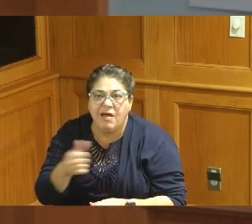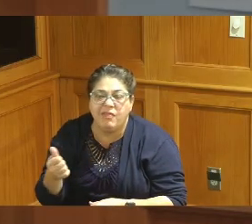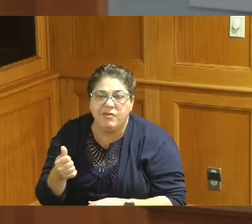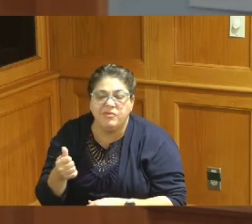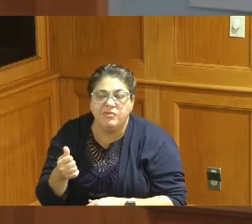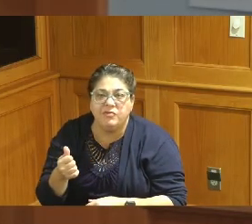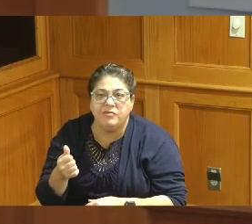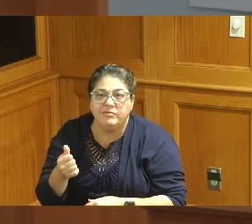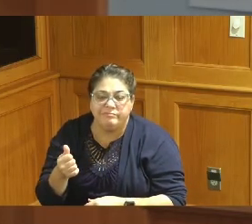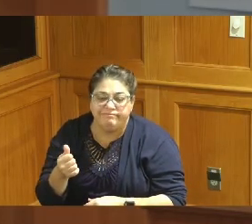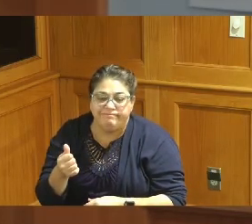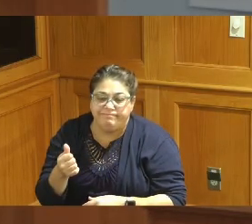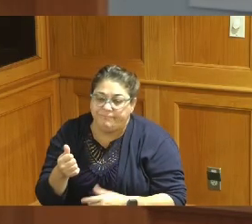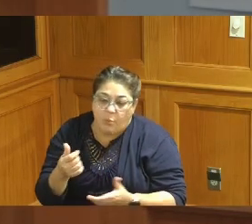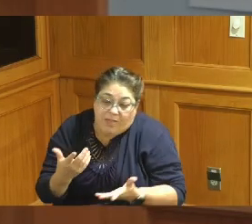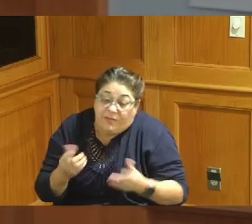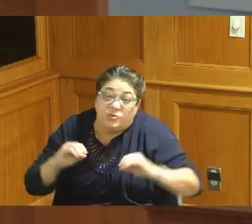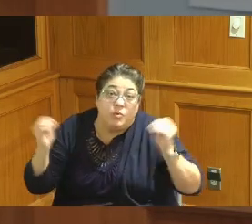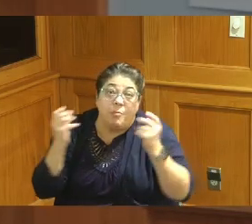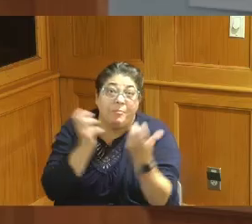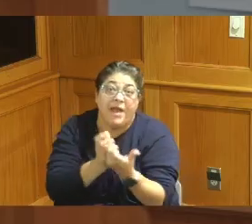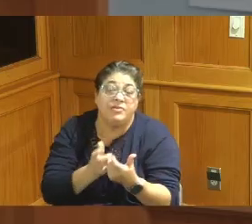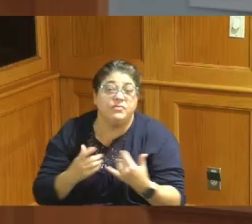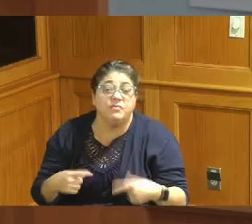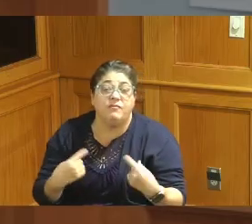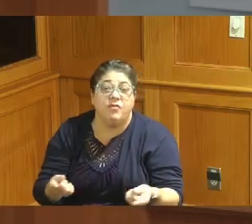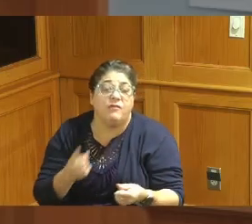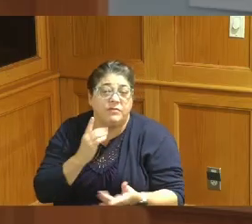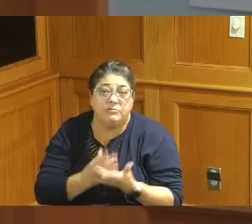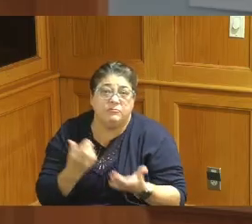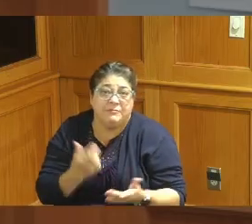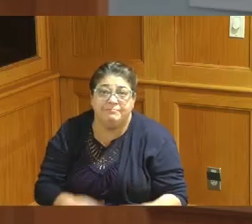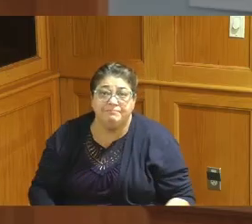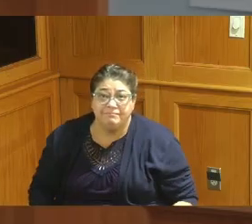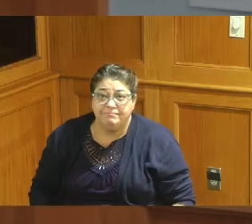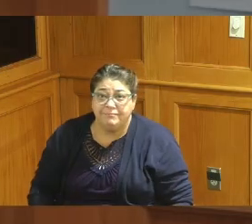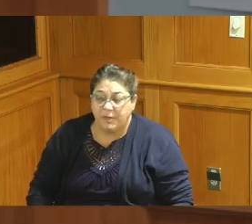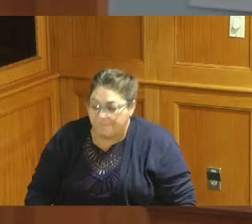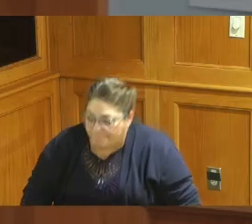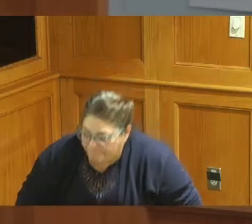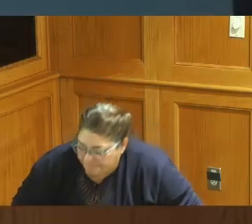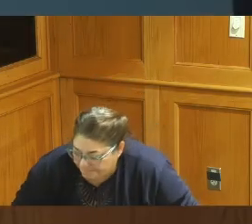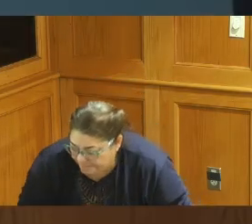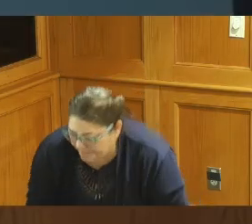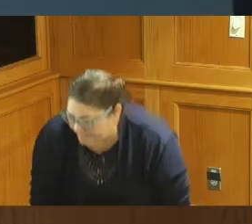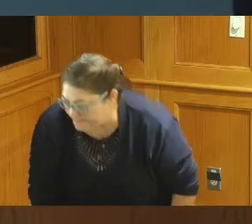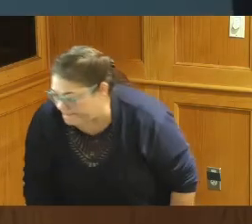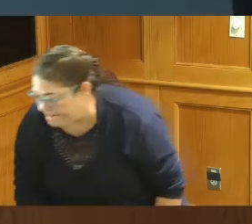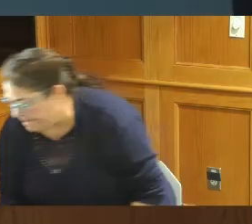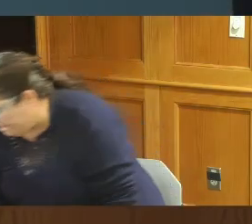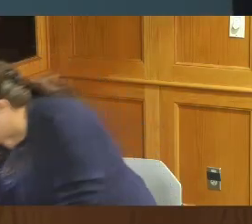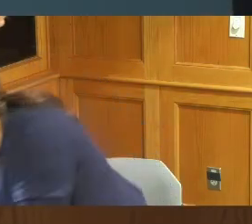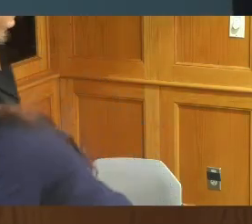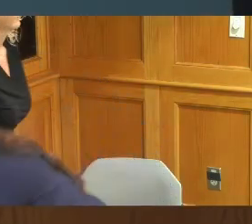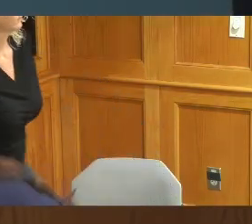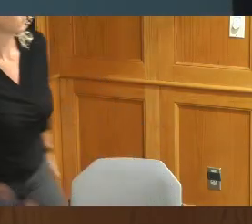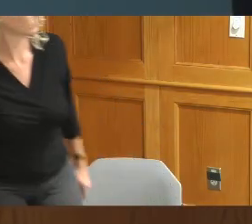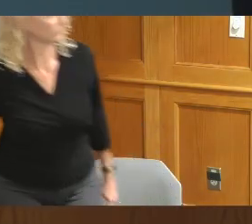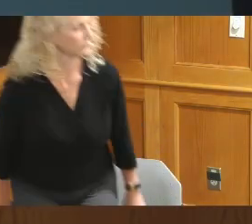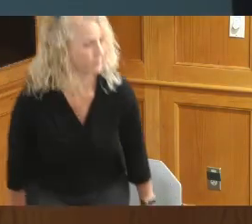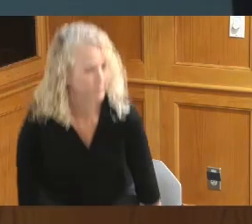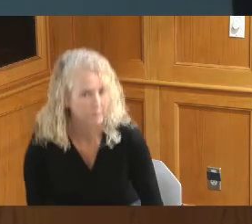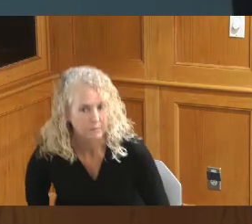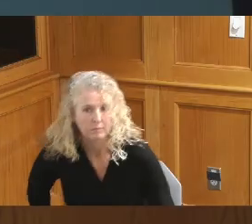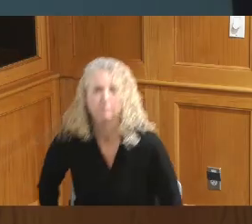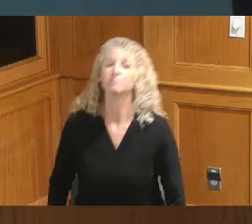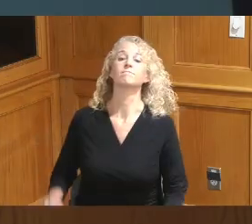that match made for whatever reason. Okay. So when you